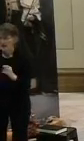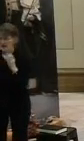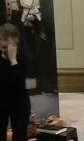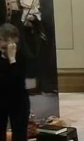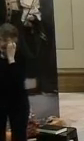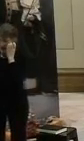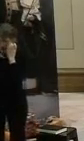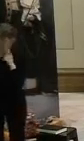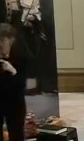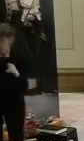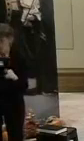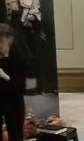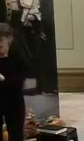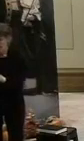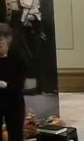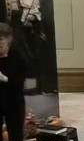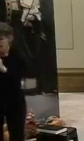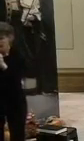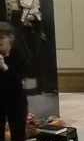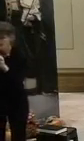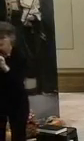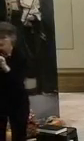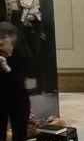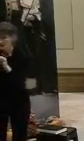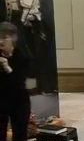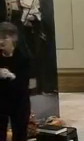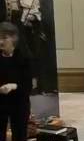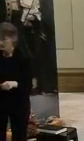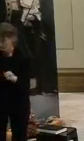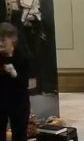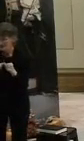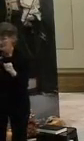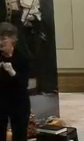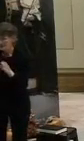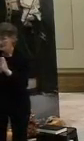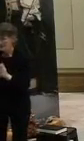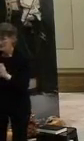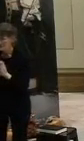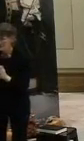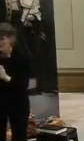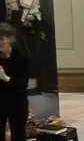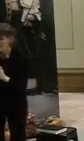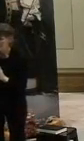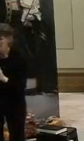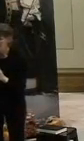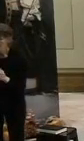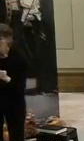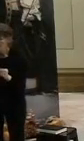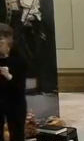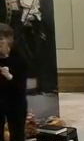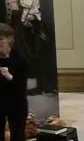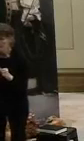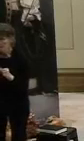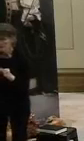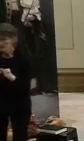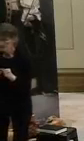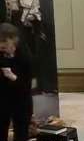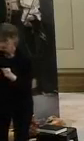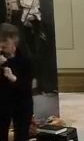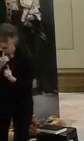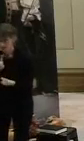and I know that you hear my prayers. Remember the three ways God hears prayers: yes, not now,